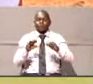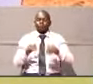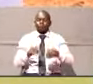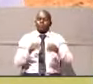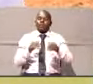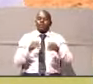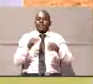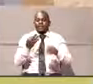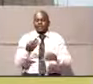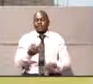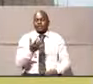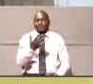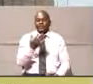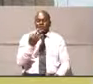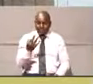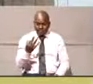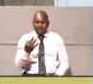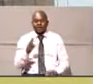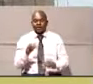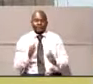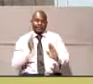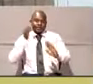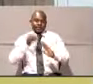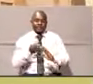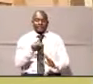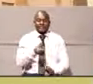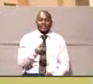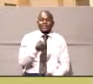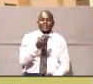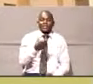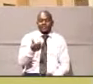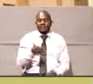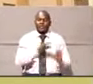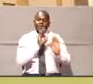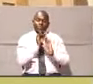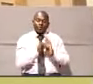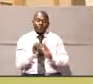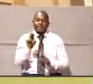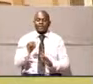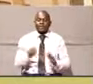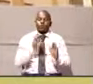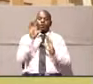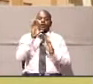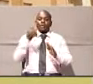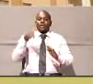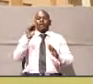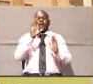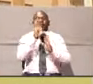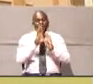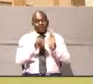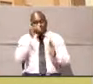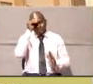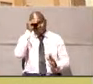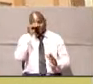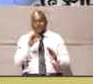accreditation of 353 out of the targeted 636 programs by the National Council of Higher Education. The